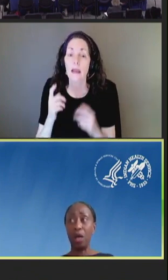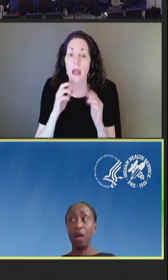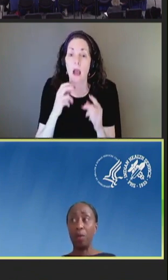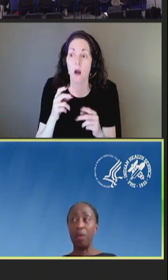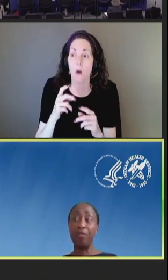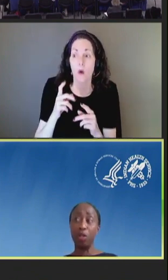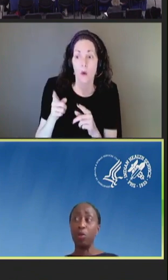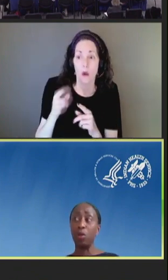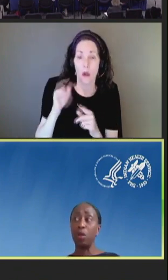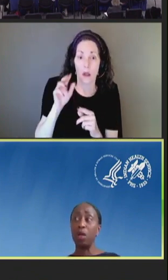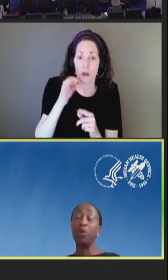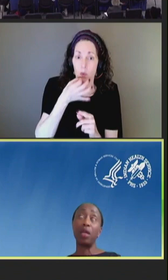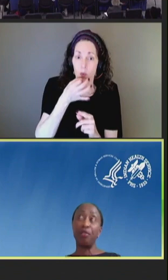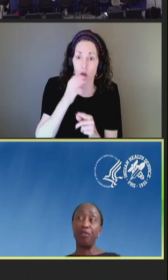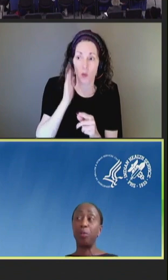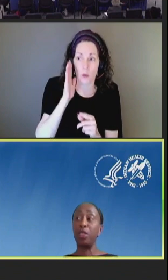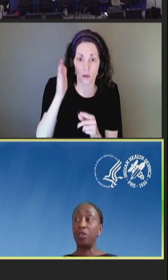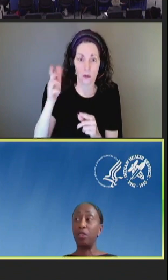with